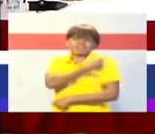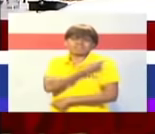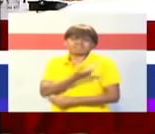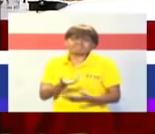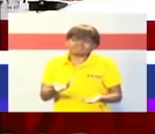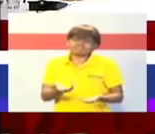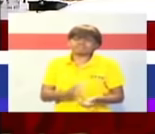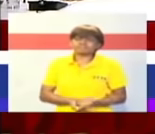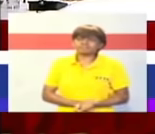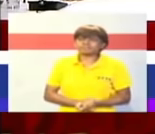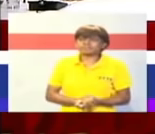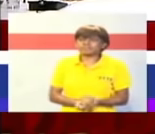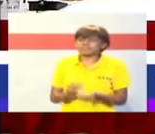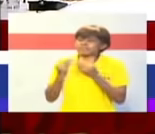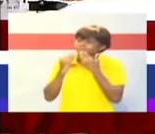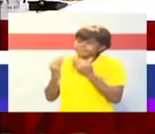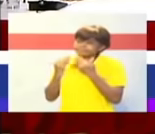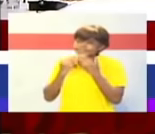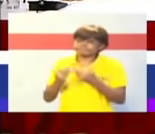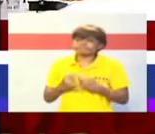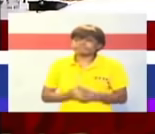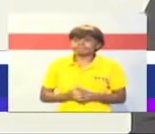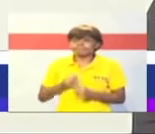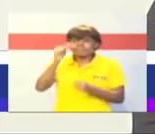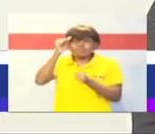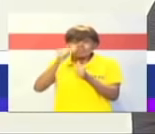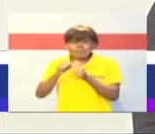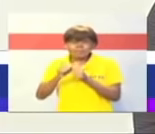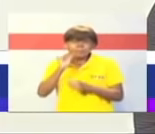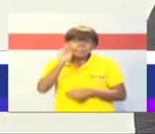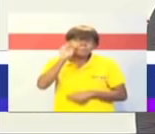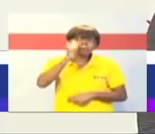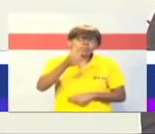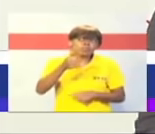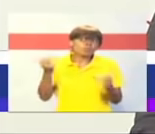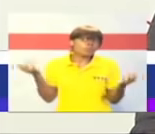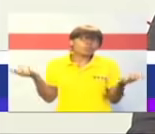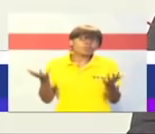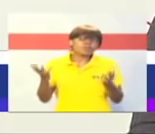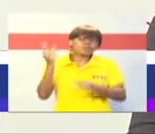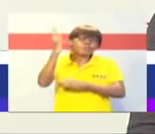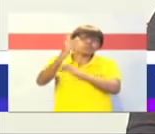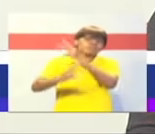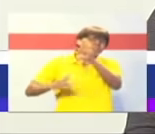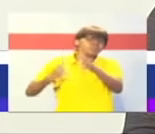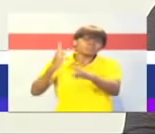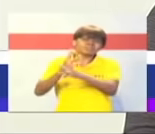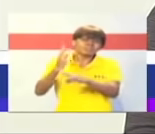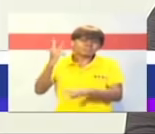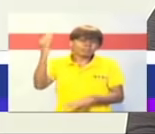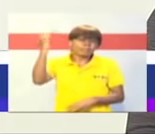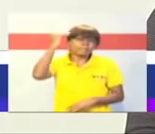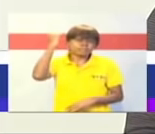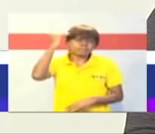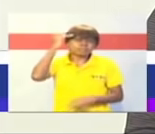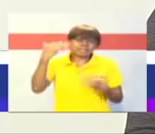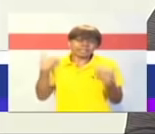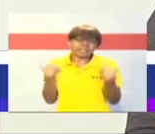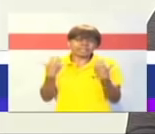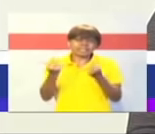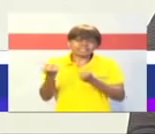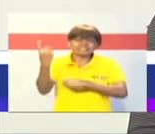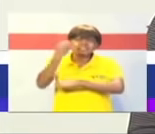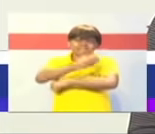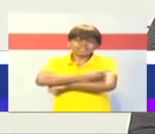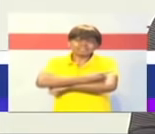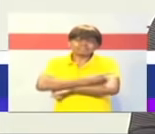tomorrow is World Mental Health Day. Your mental health is just as important as your physical health. So take